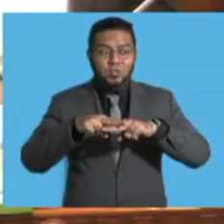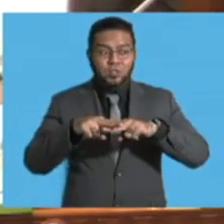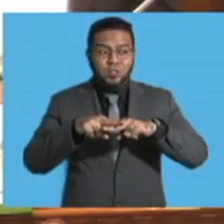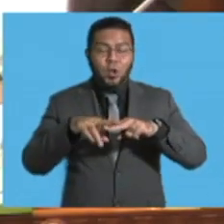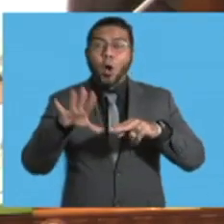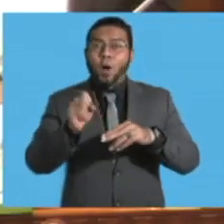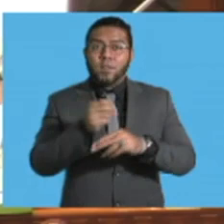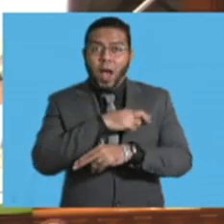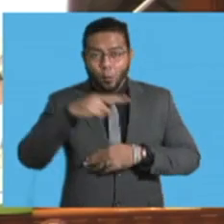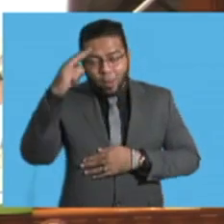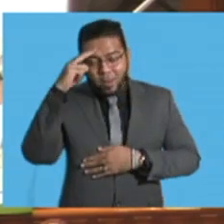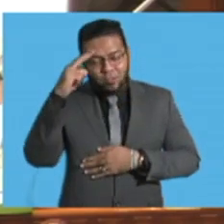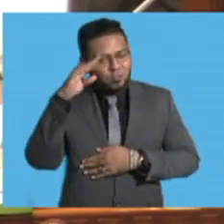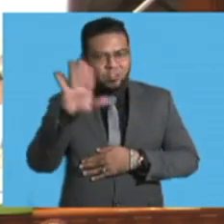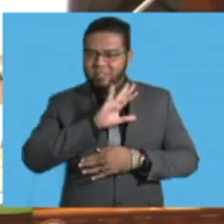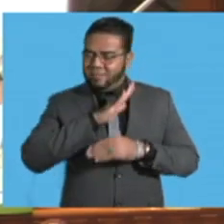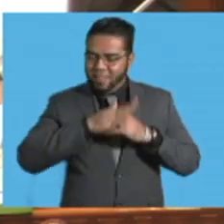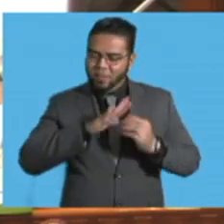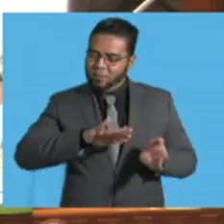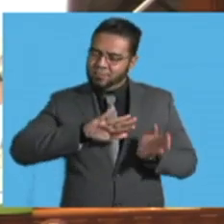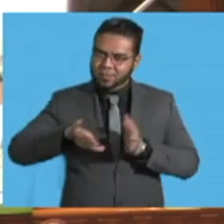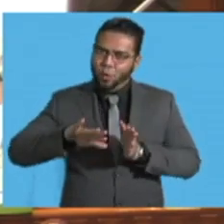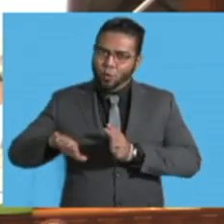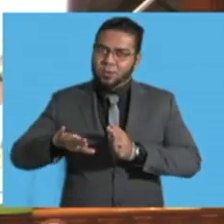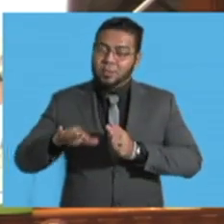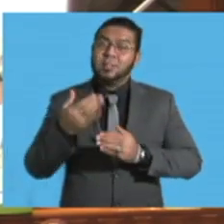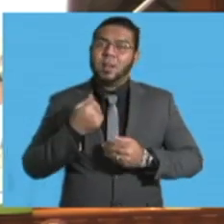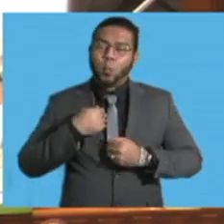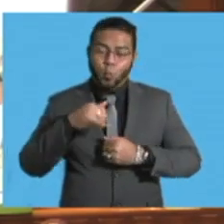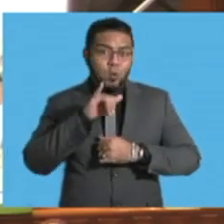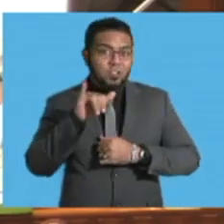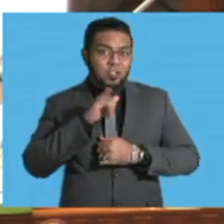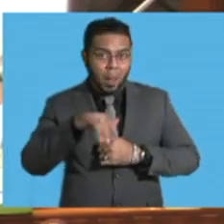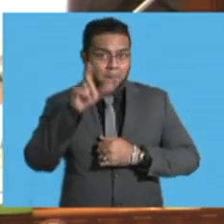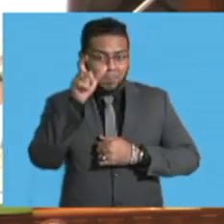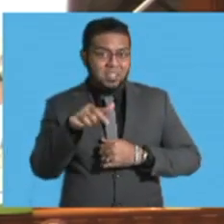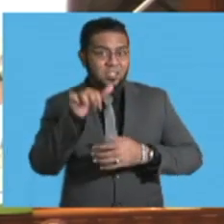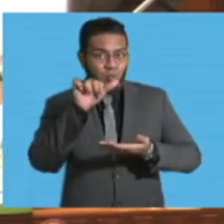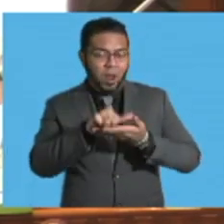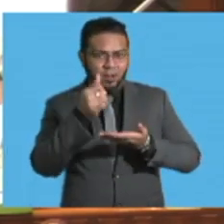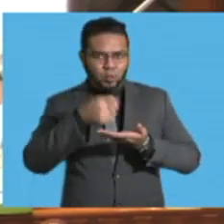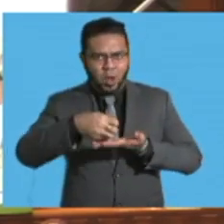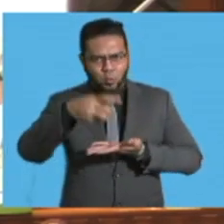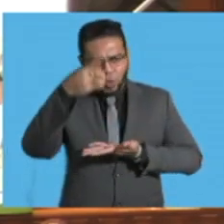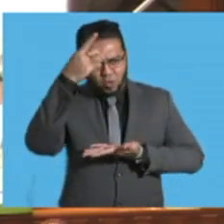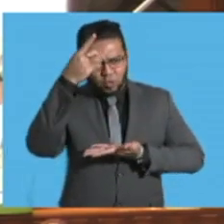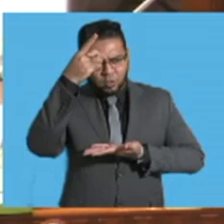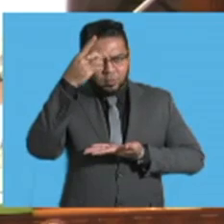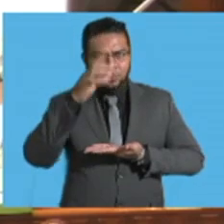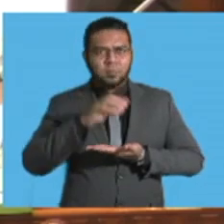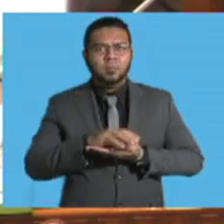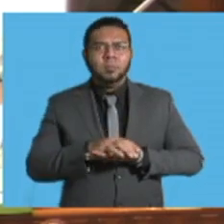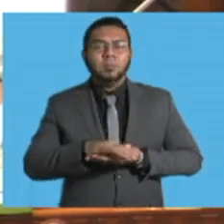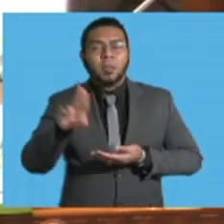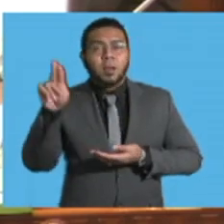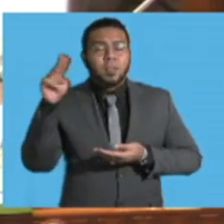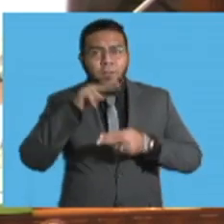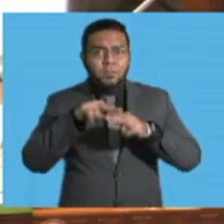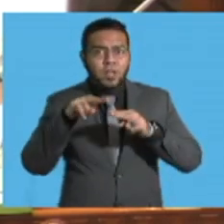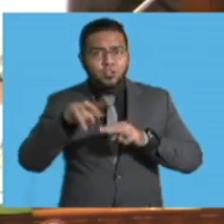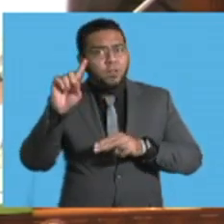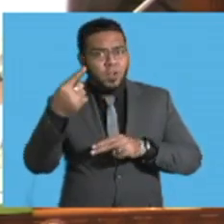our nation, is never ignored, which is a person's right to education. The Fiji First